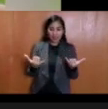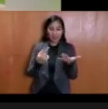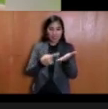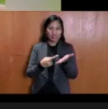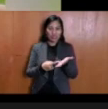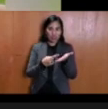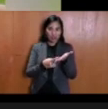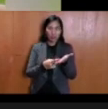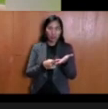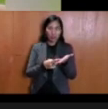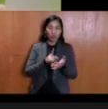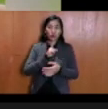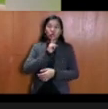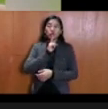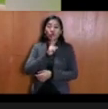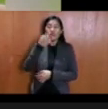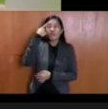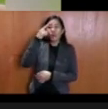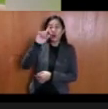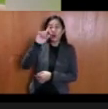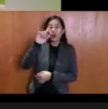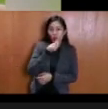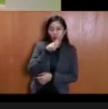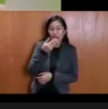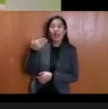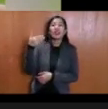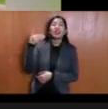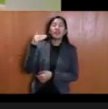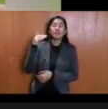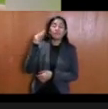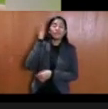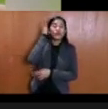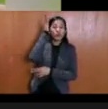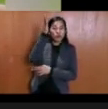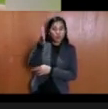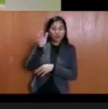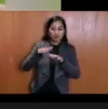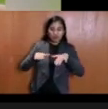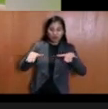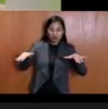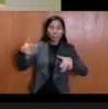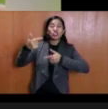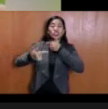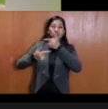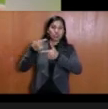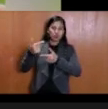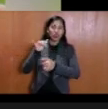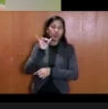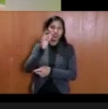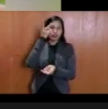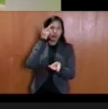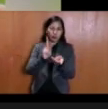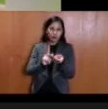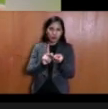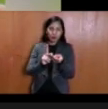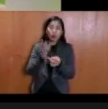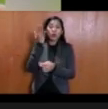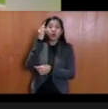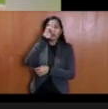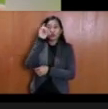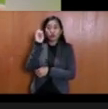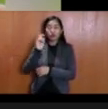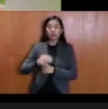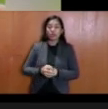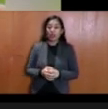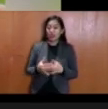actually referring to the next generation and their children. That is really the main purpose of, because if it's just our survival,